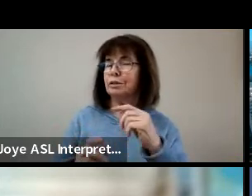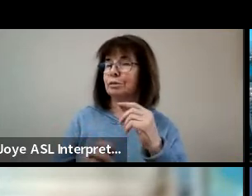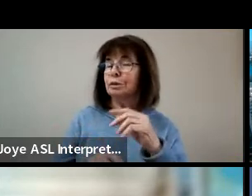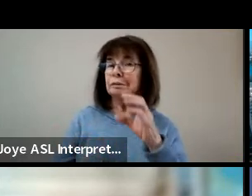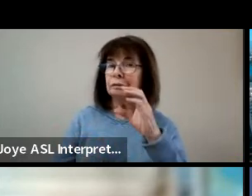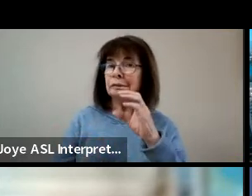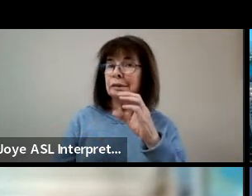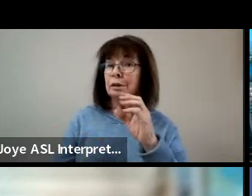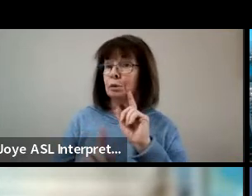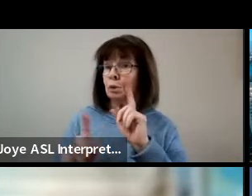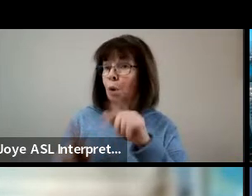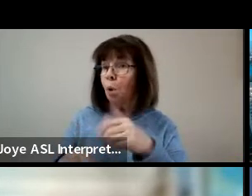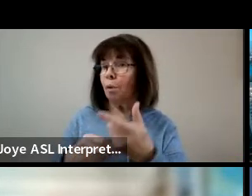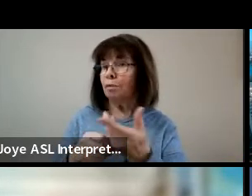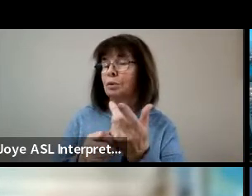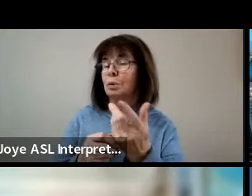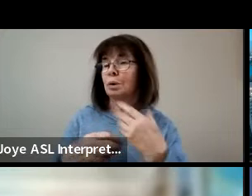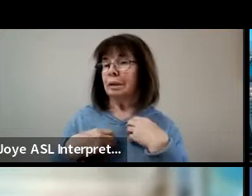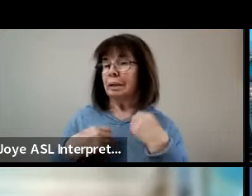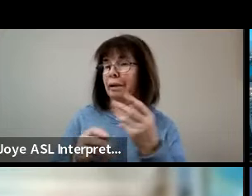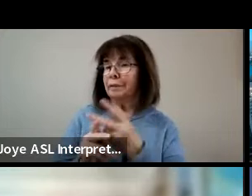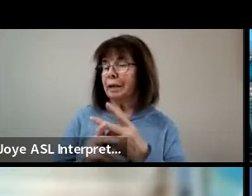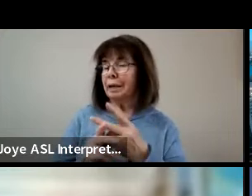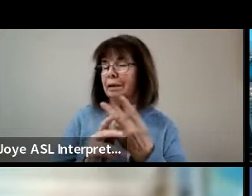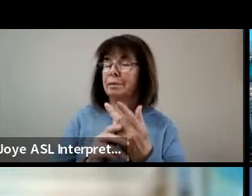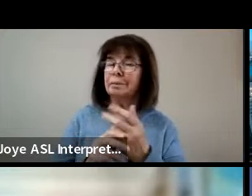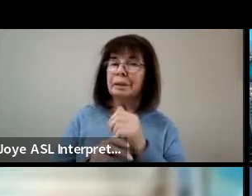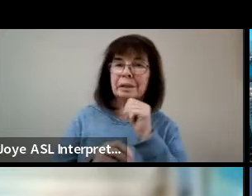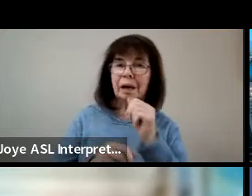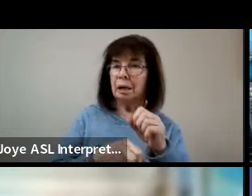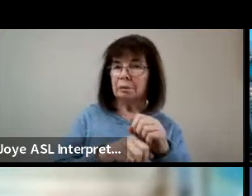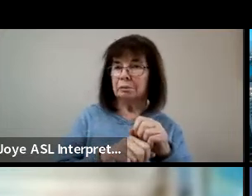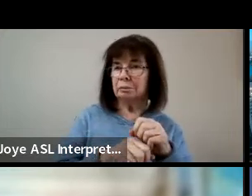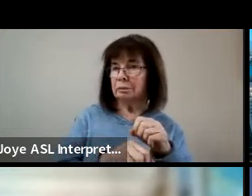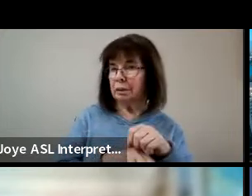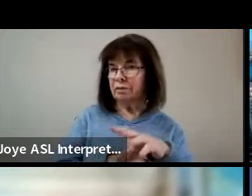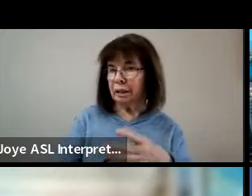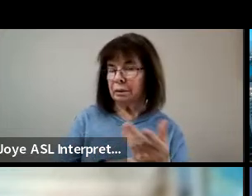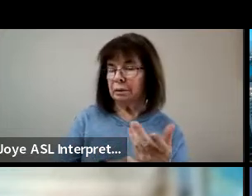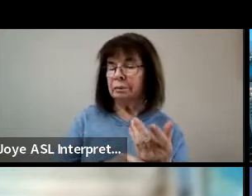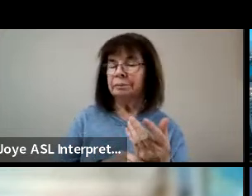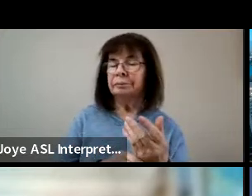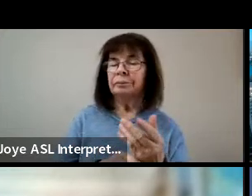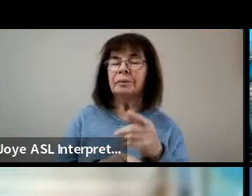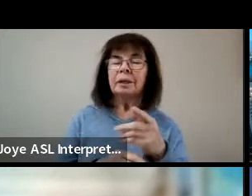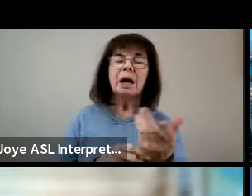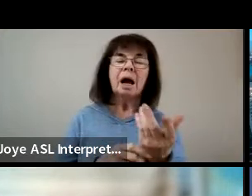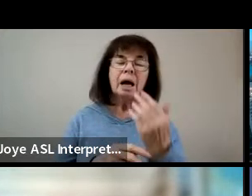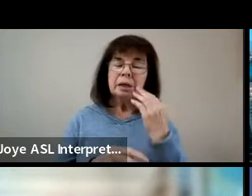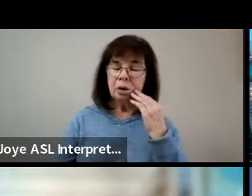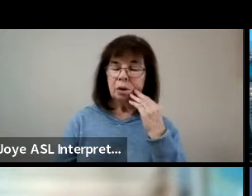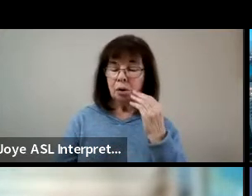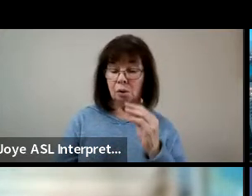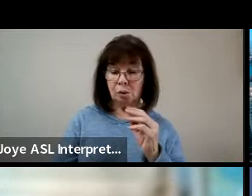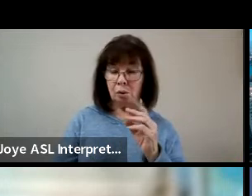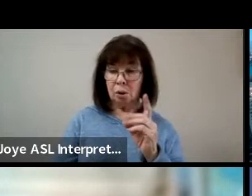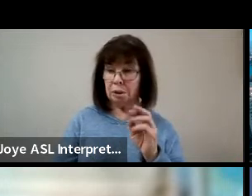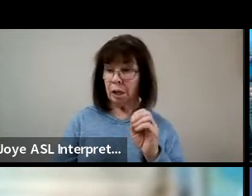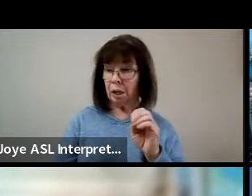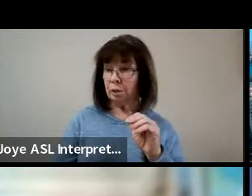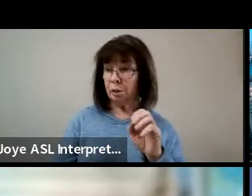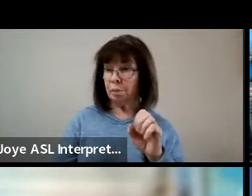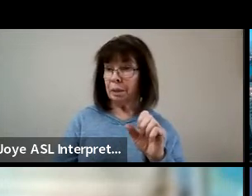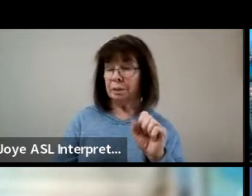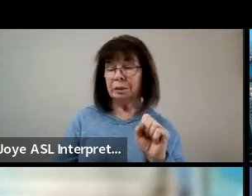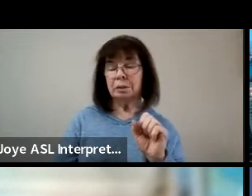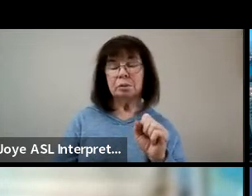some other systems are removing masks in healthcare, and we've been hearing a lot of those concerns as well. And I know Dr. Moss has also.